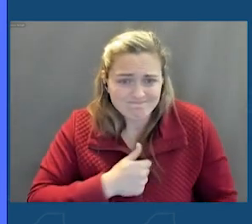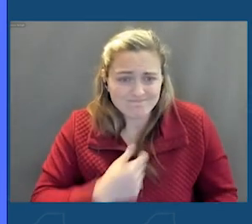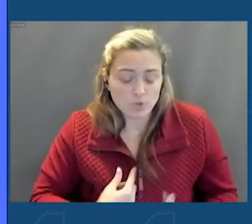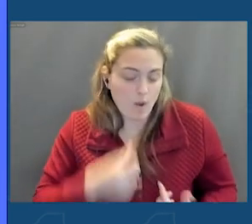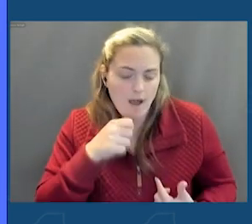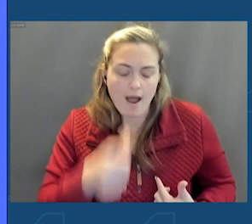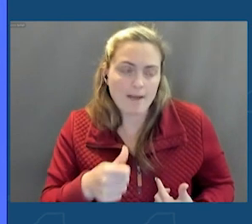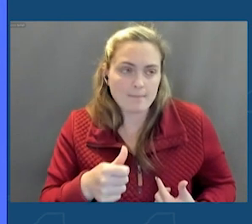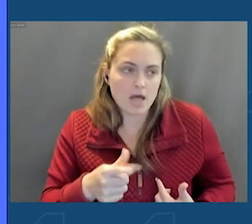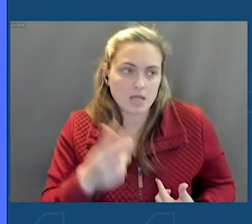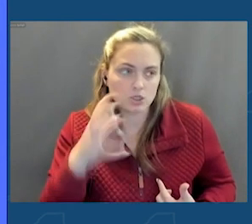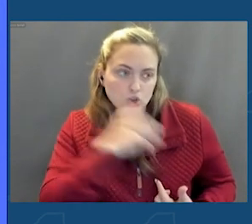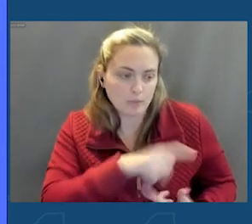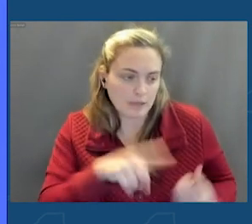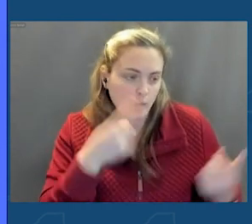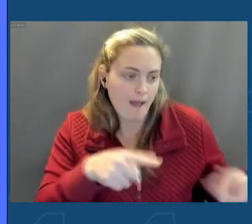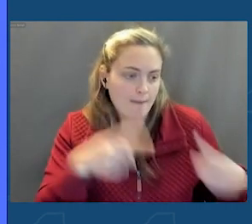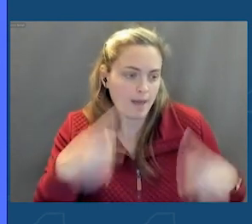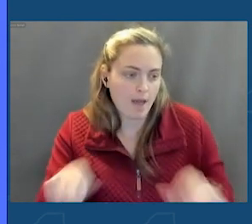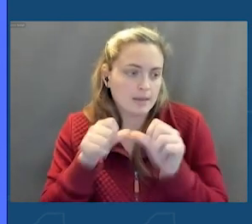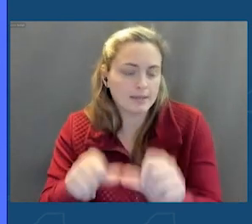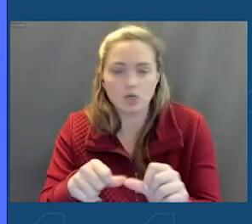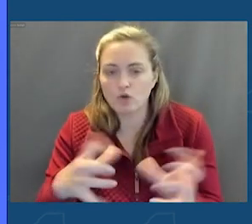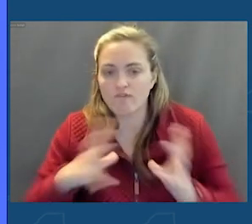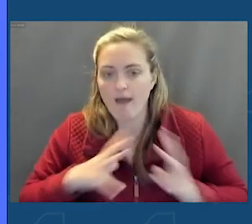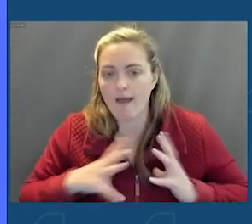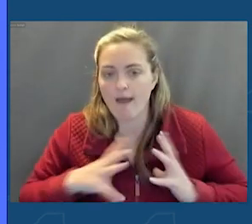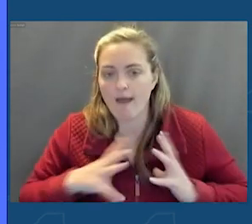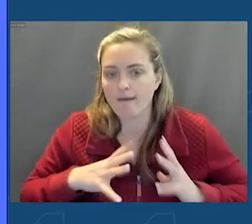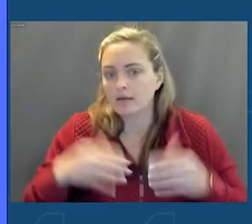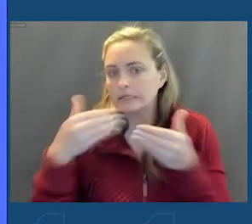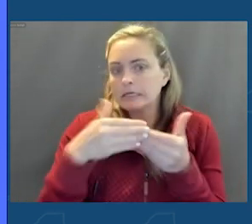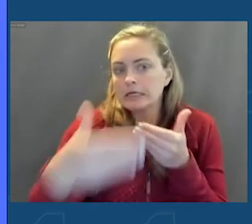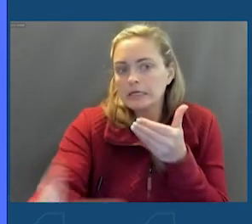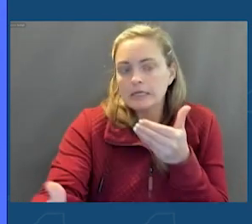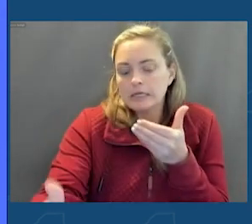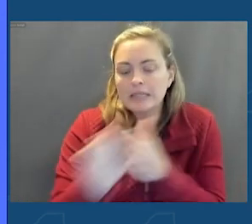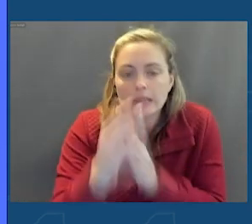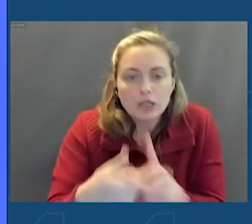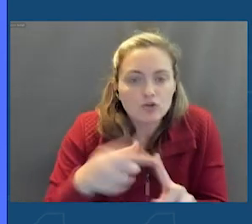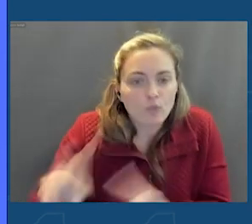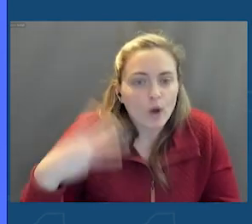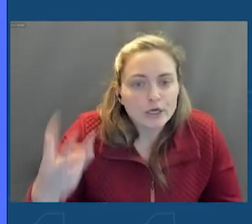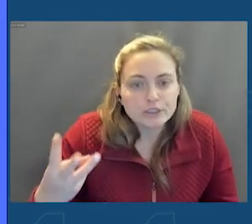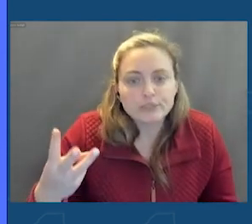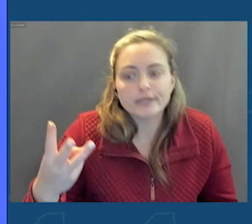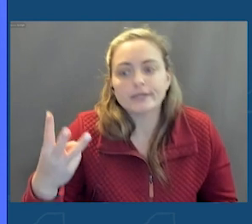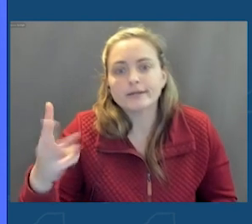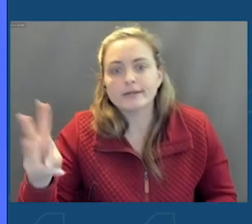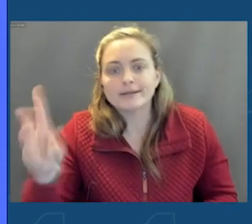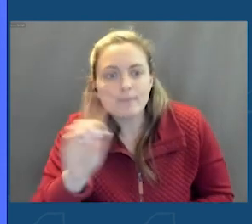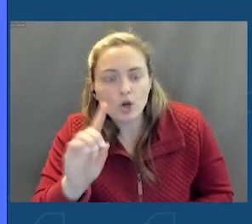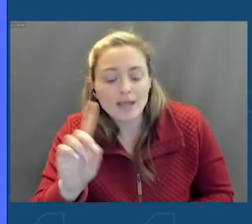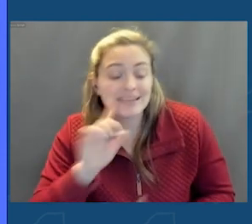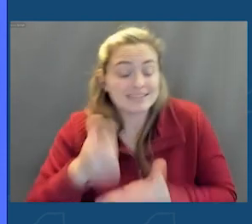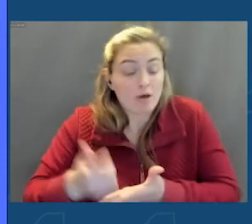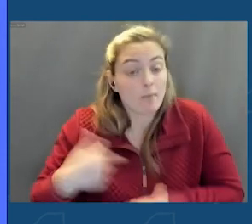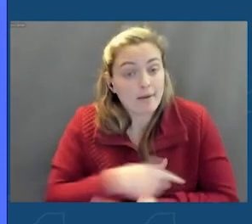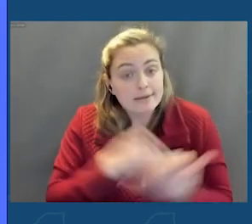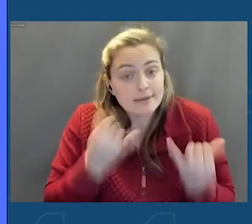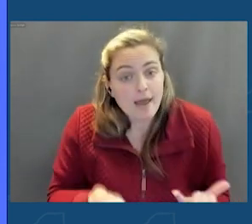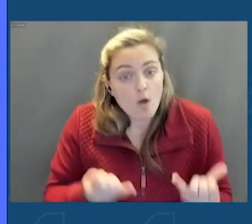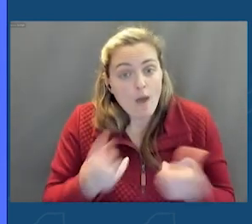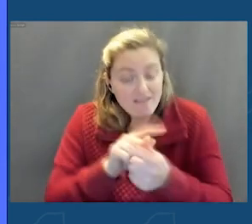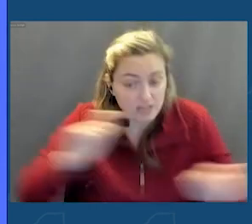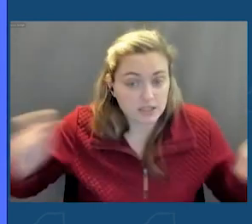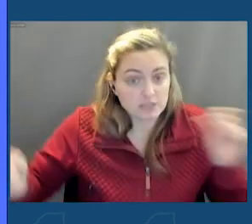for granted the support we're getting from President Biden and our leaders in Washington, who are the Democrats, that's helping us have this resurgence,